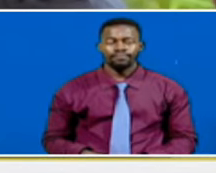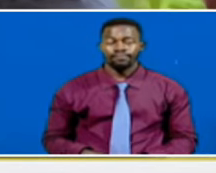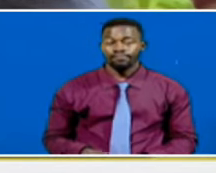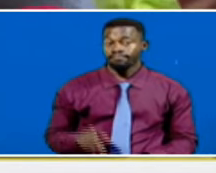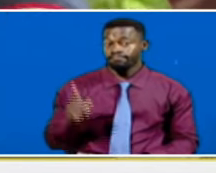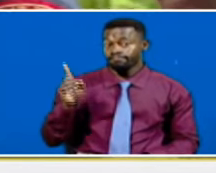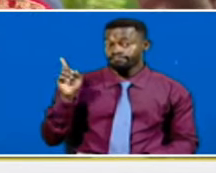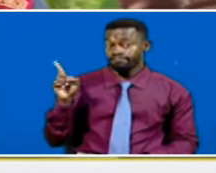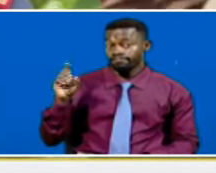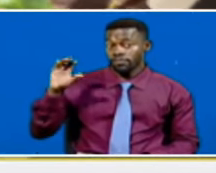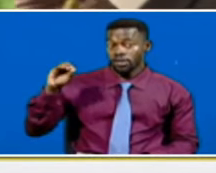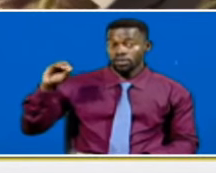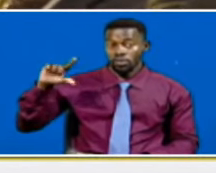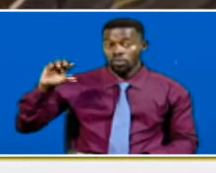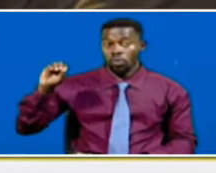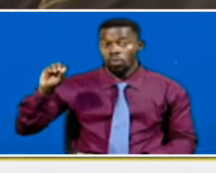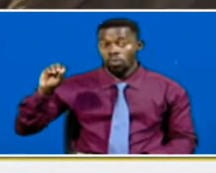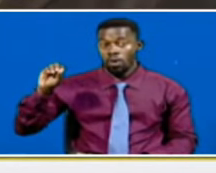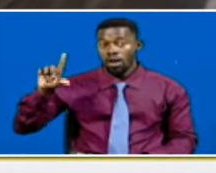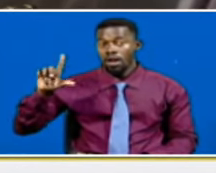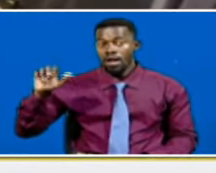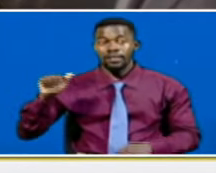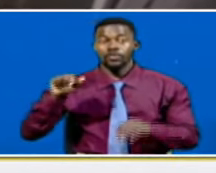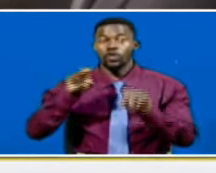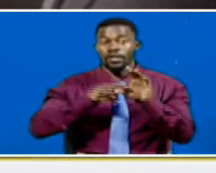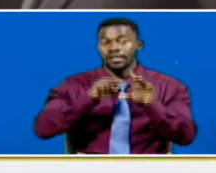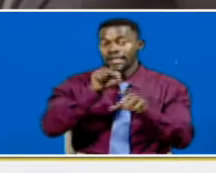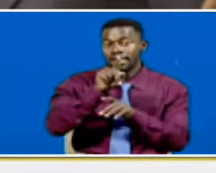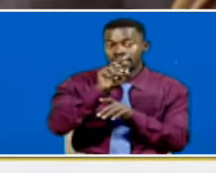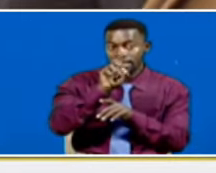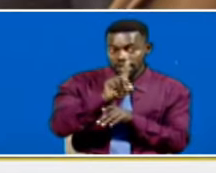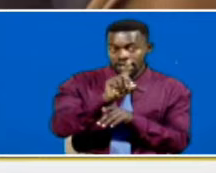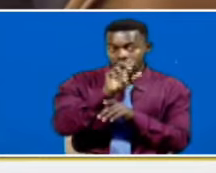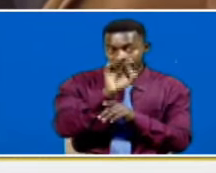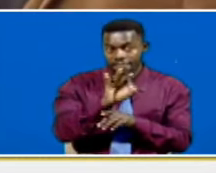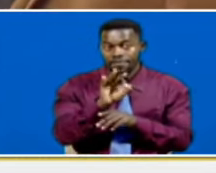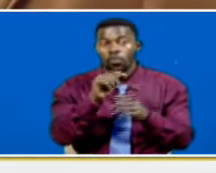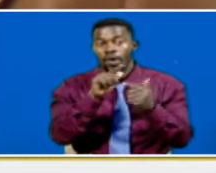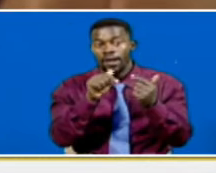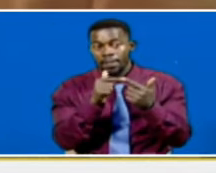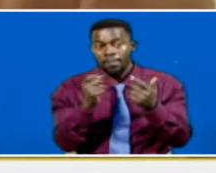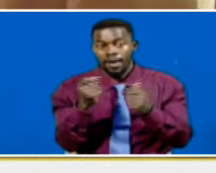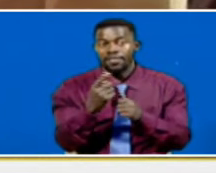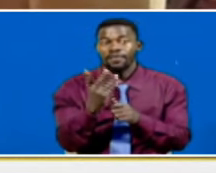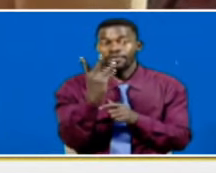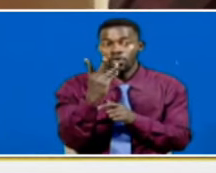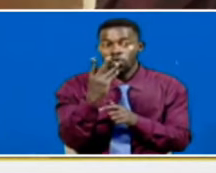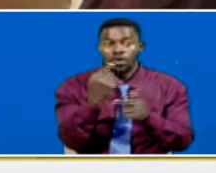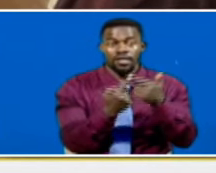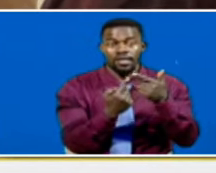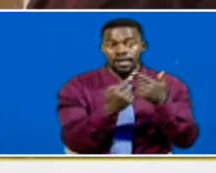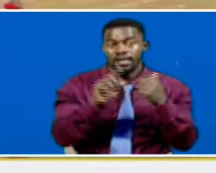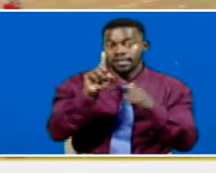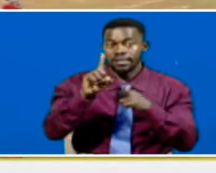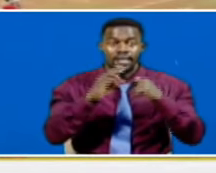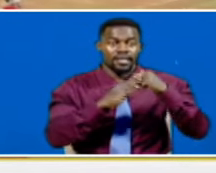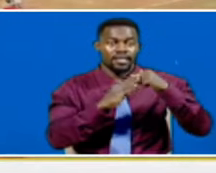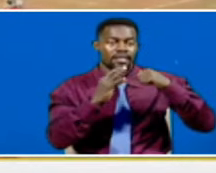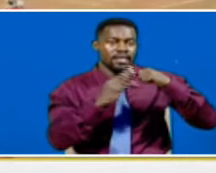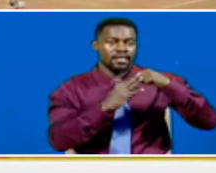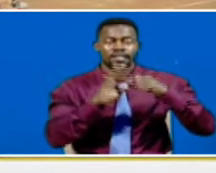General Francis Omondi Ogolla joined the Kenya Defense Forces on April 24,